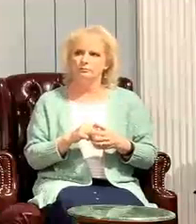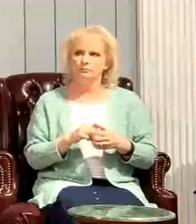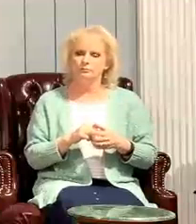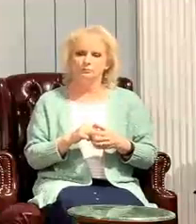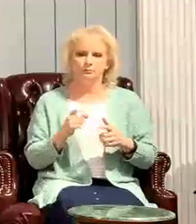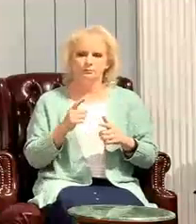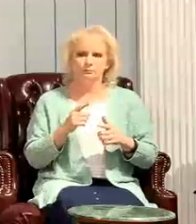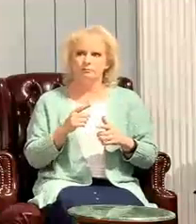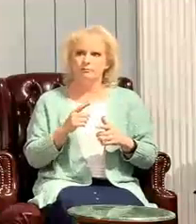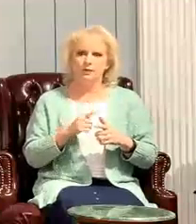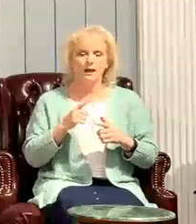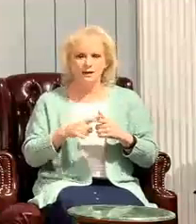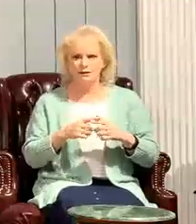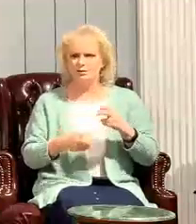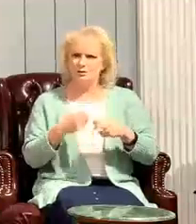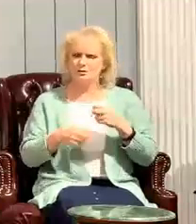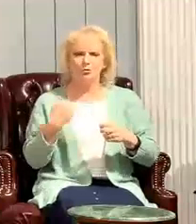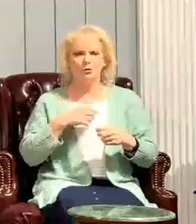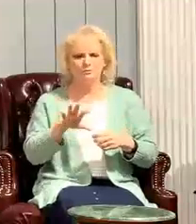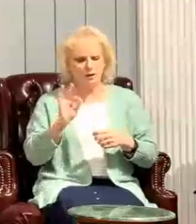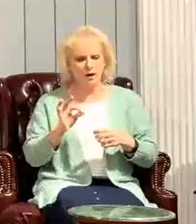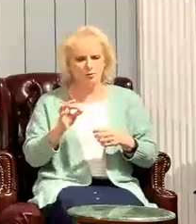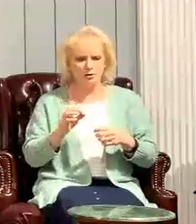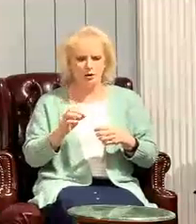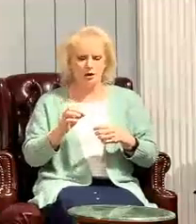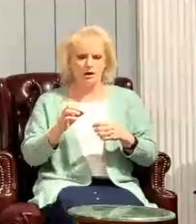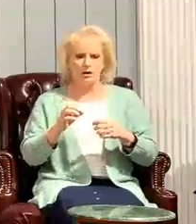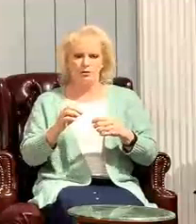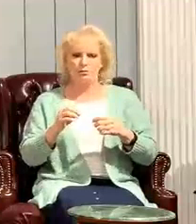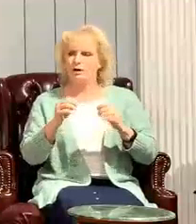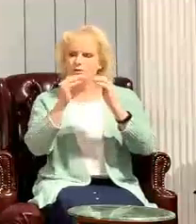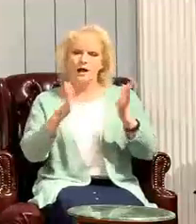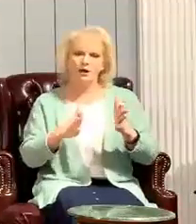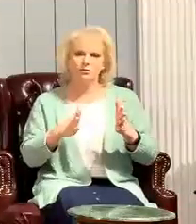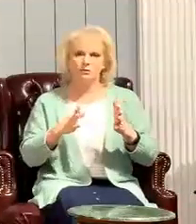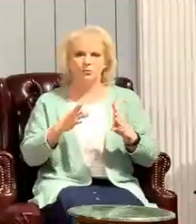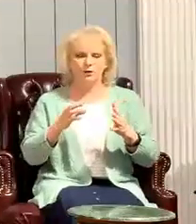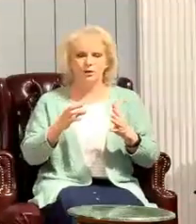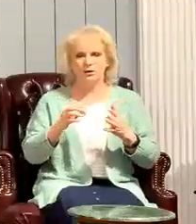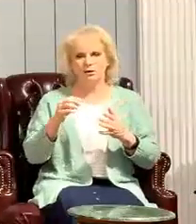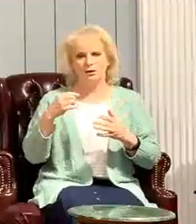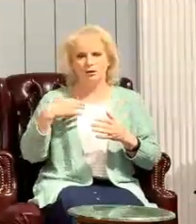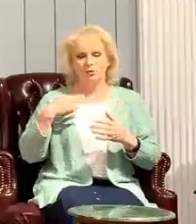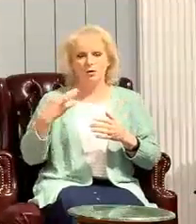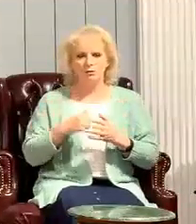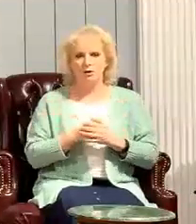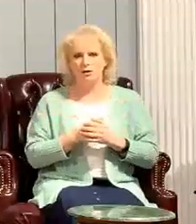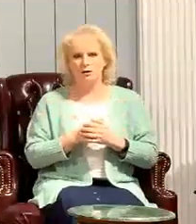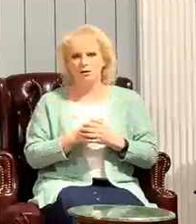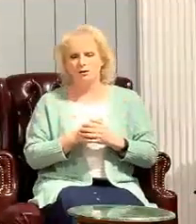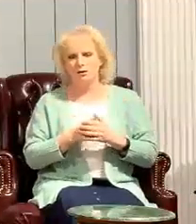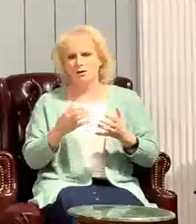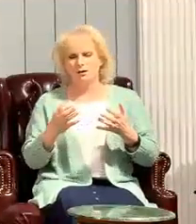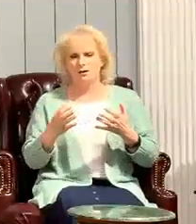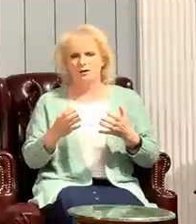and then there's the issue, we found a house that would qualify, but once you qualify, then you have to find a house that you want to get live in that qualifies, and